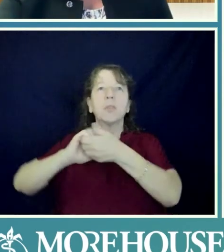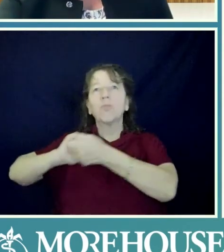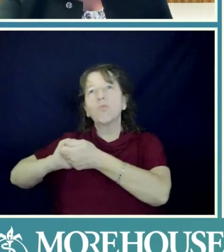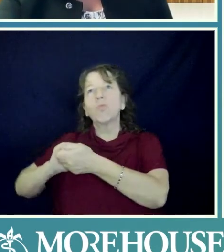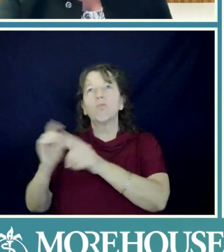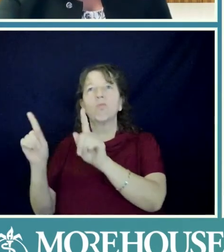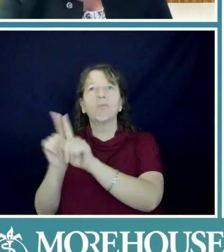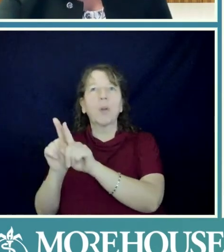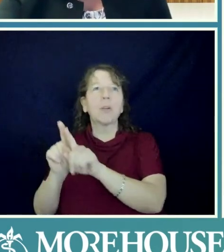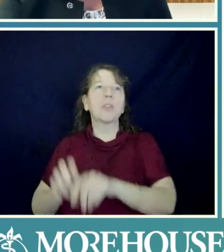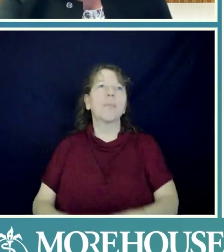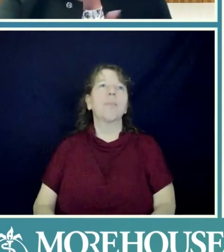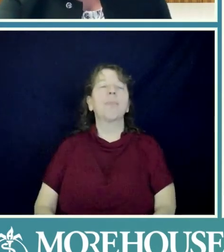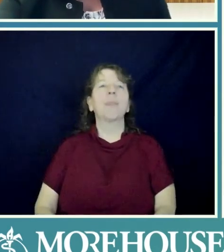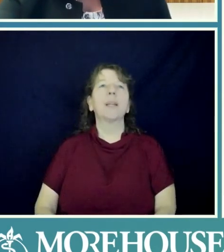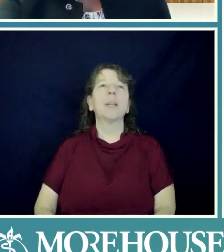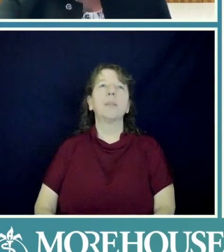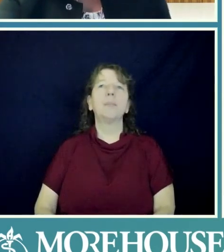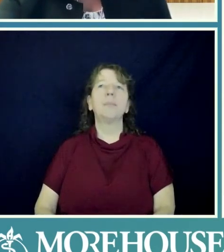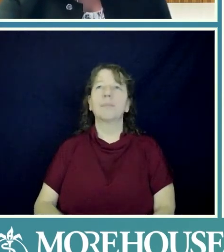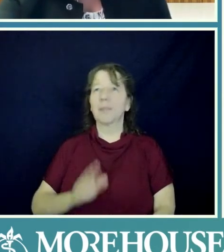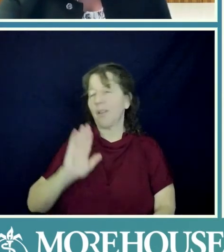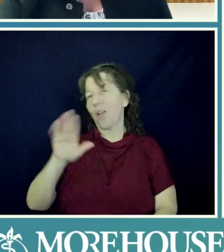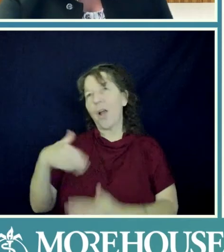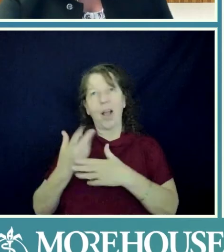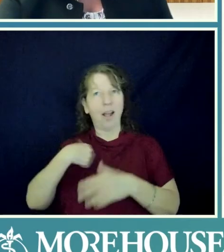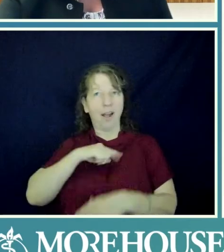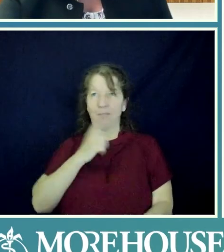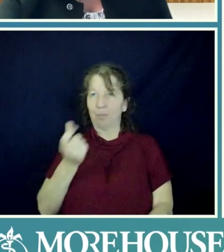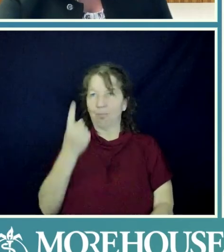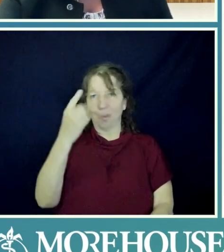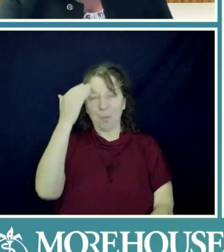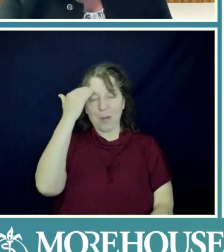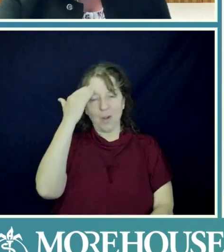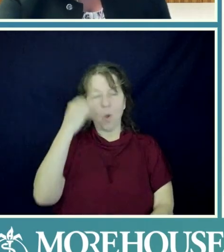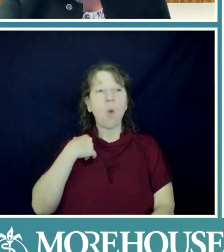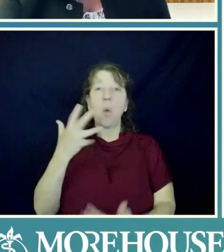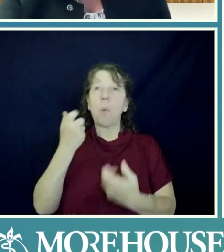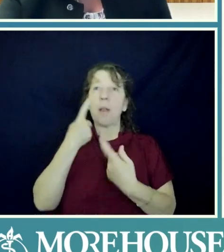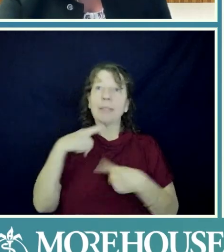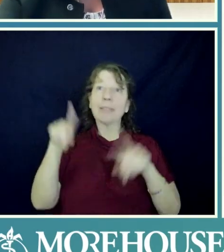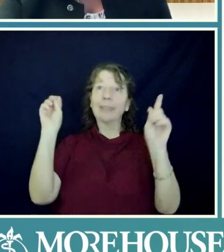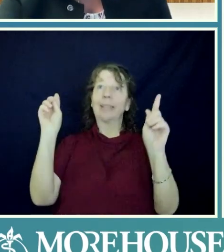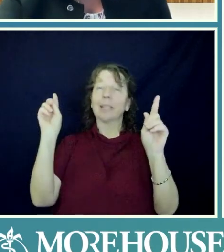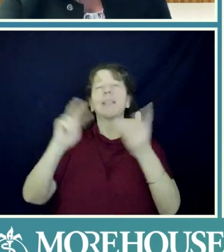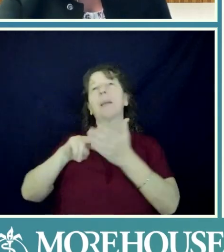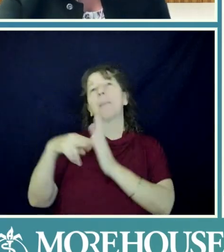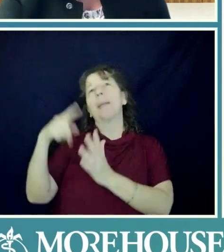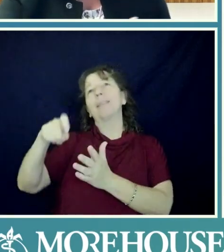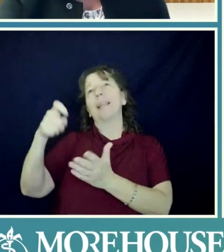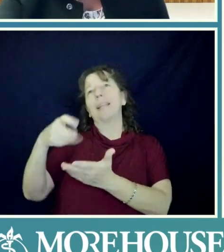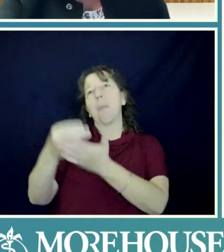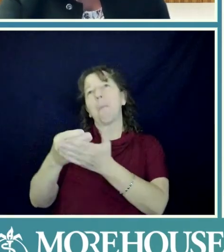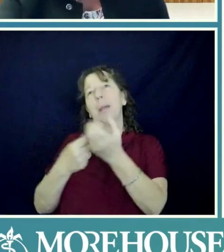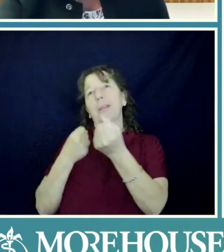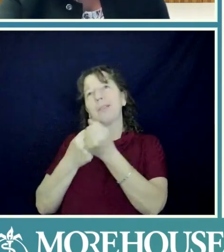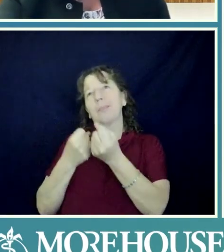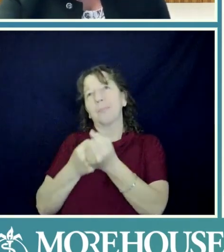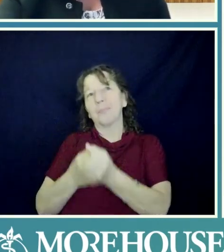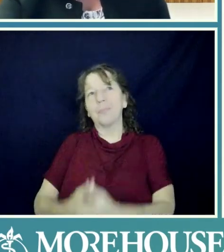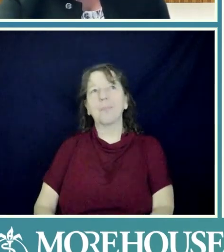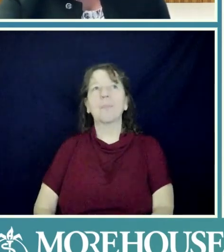we all know that to be successful, we need funding. And so one of the things that we do in the course and outside of the